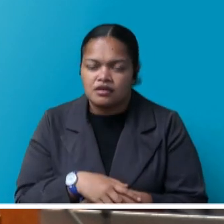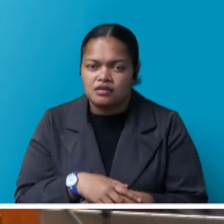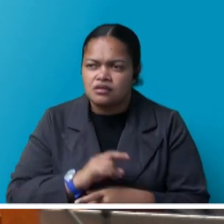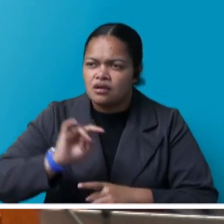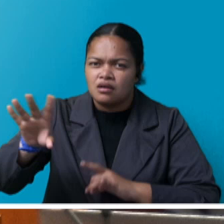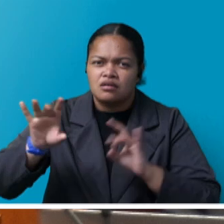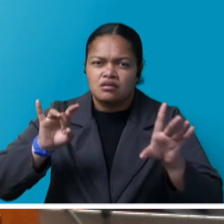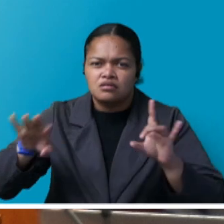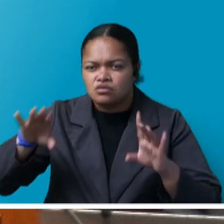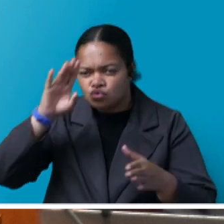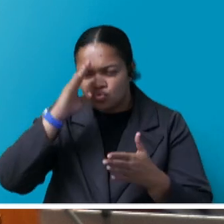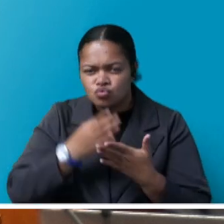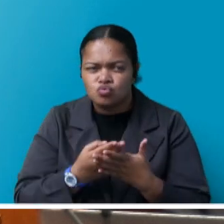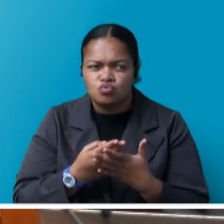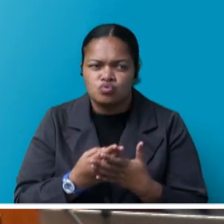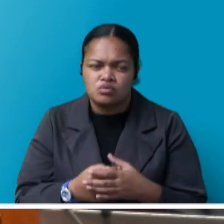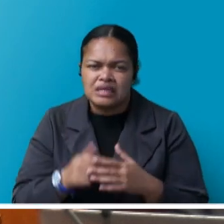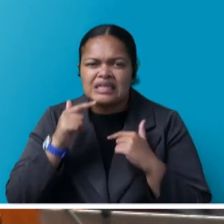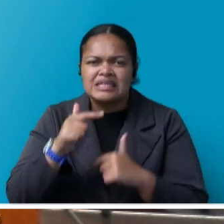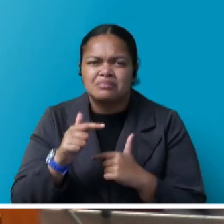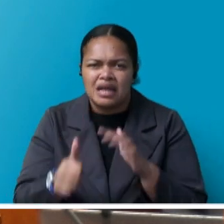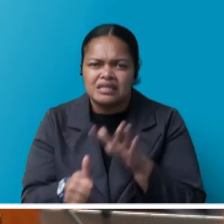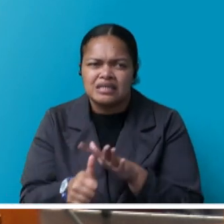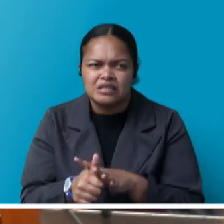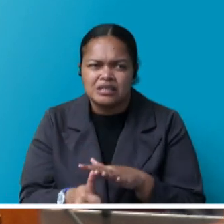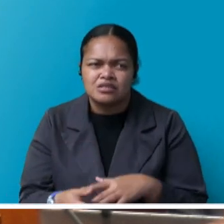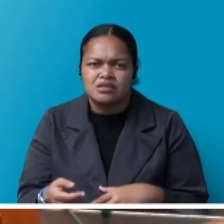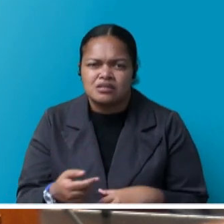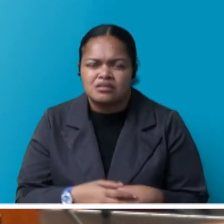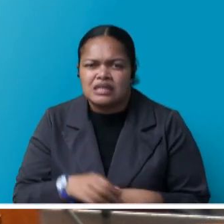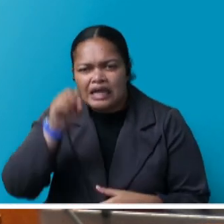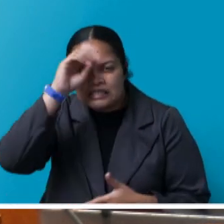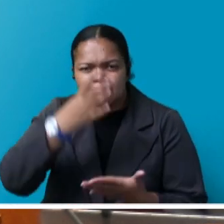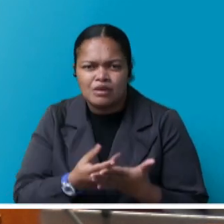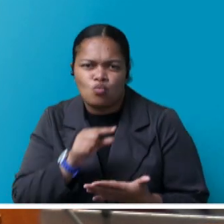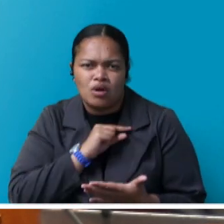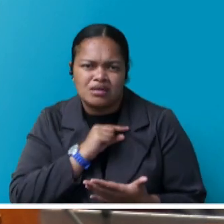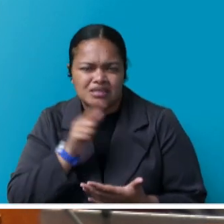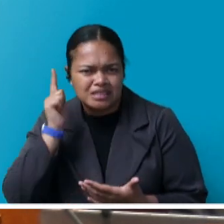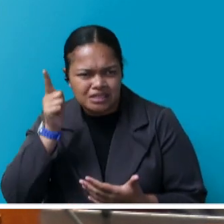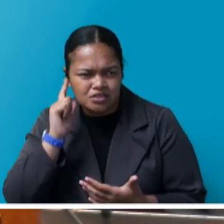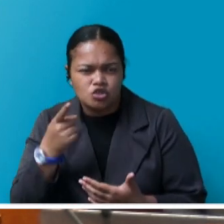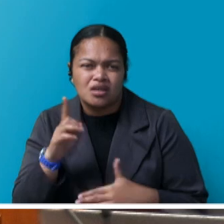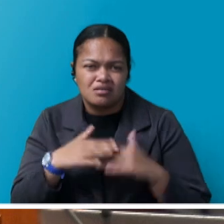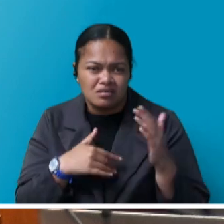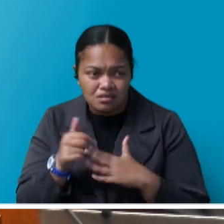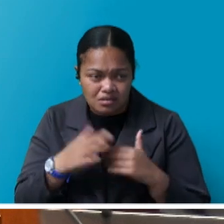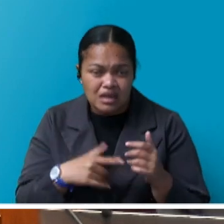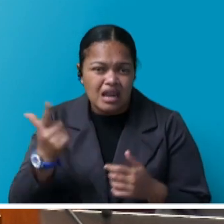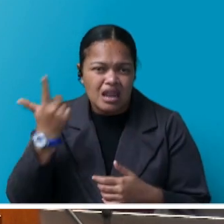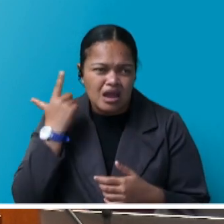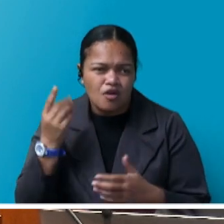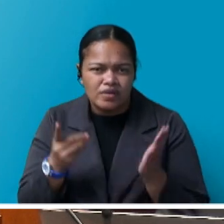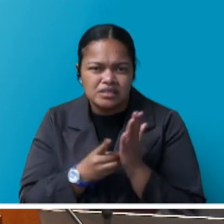areas face challenges such as limited access to qualified and experienced teachers, inadequate infrastructure, and a lack of digital